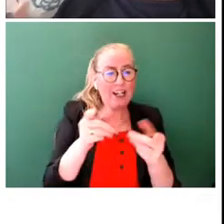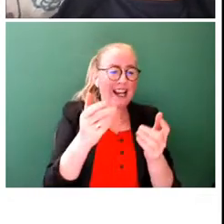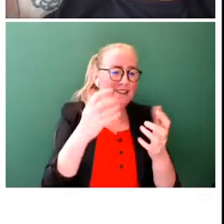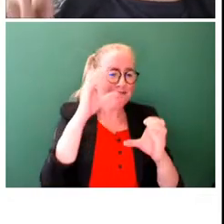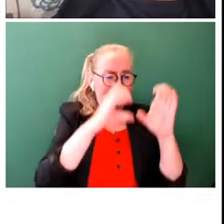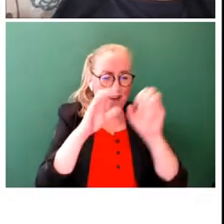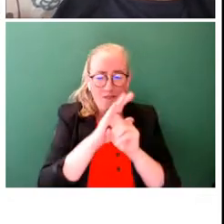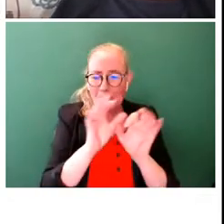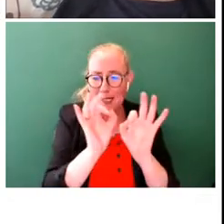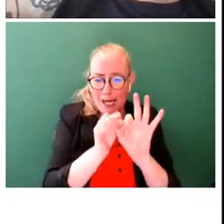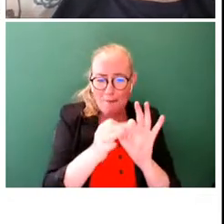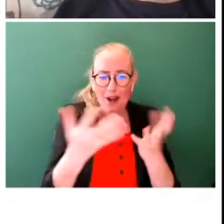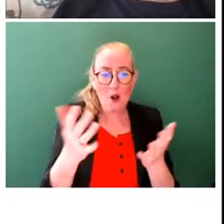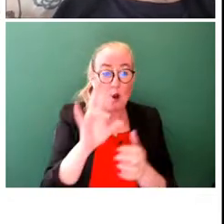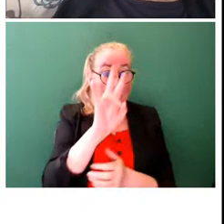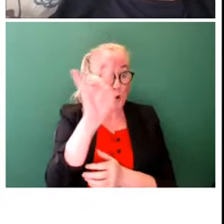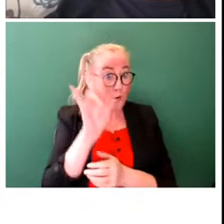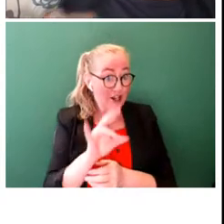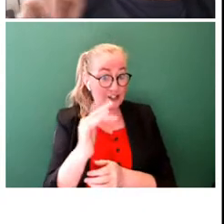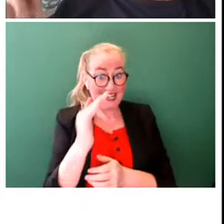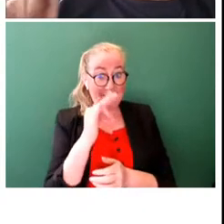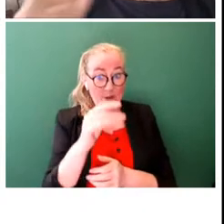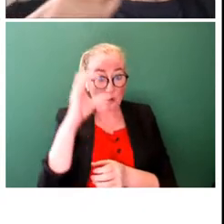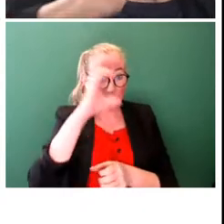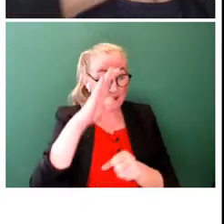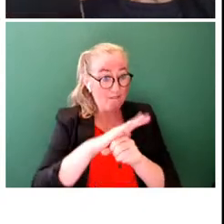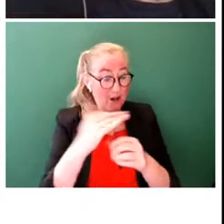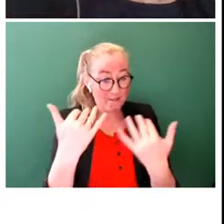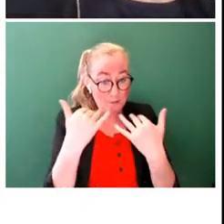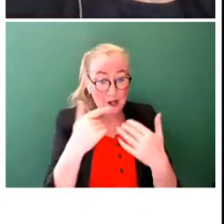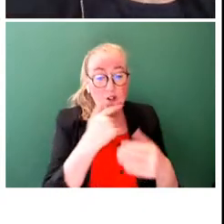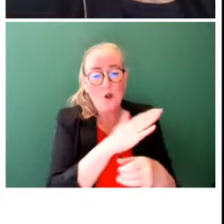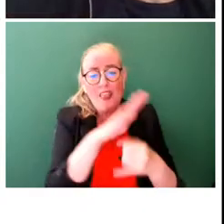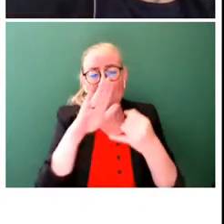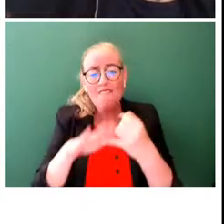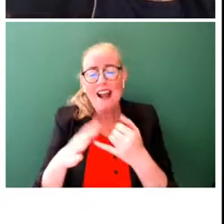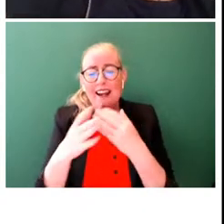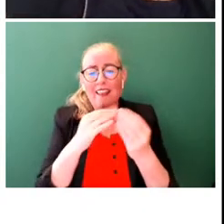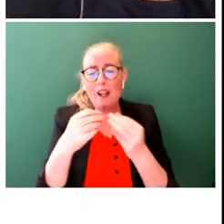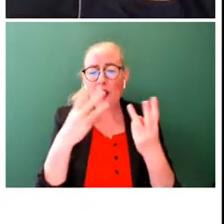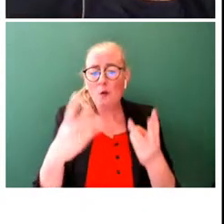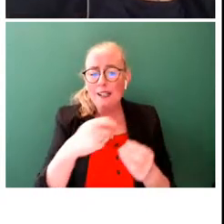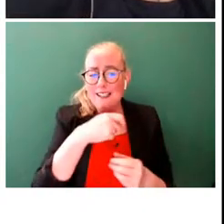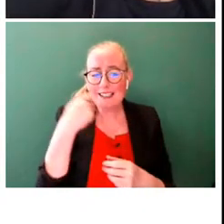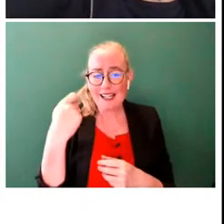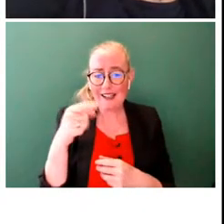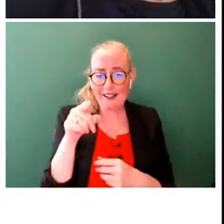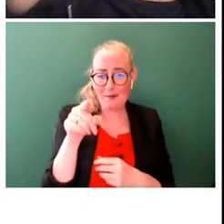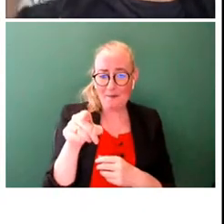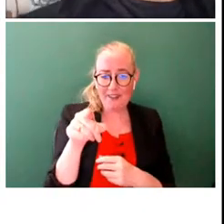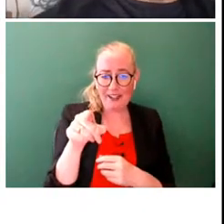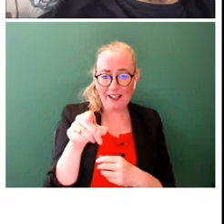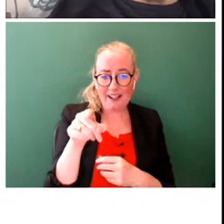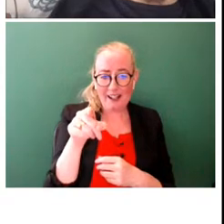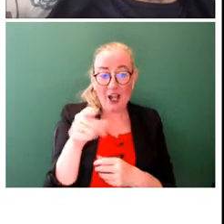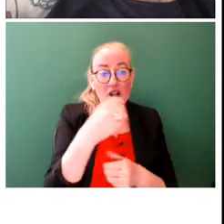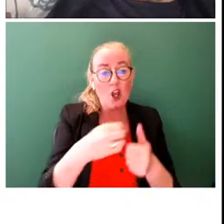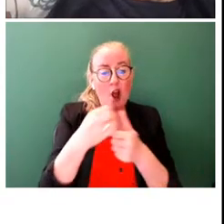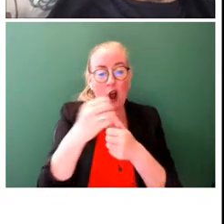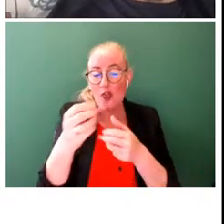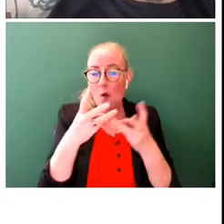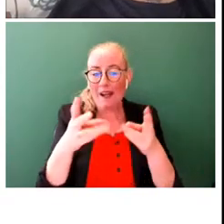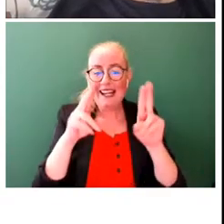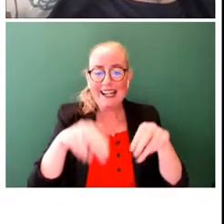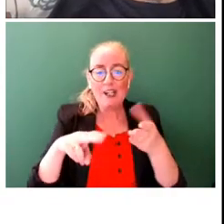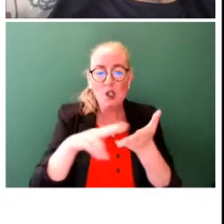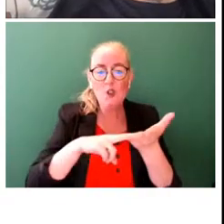post queries if there's a game you're looking for. So the final thing I want to talk to you about is another use of technology.